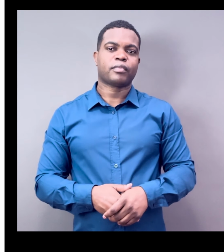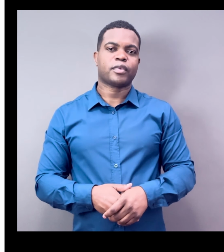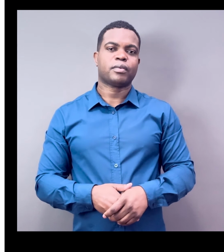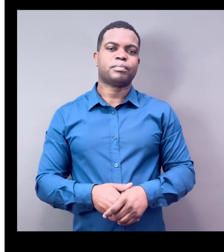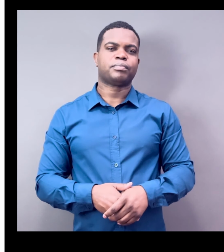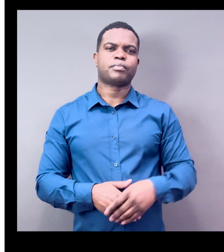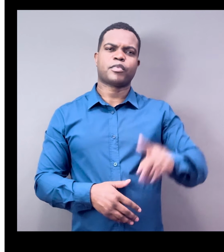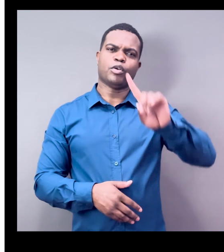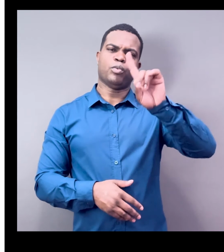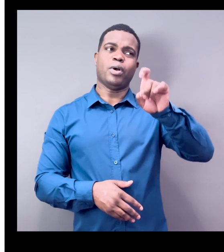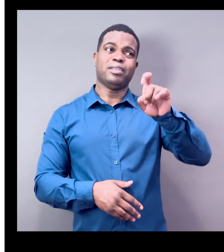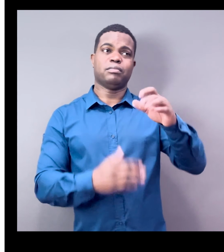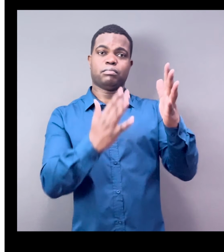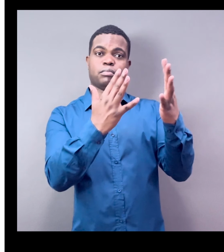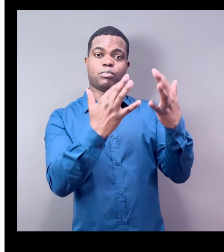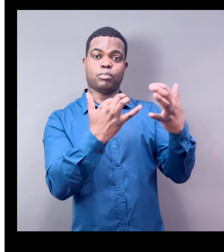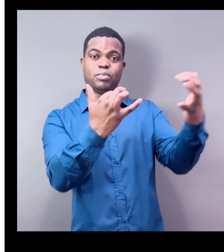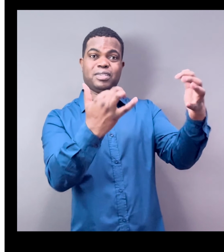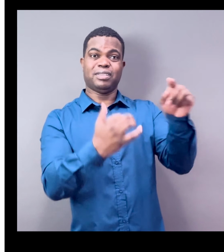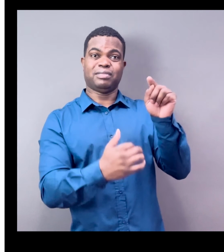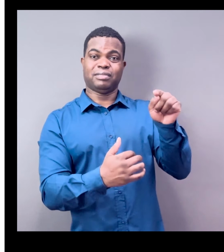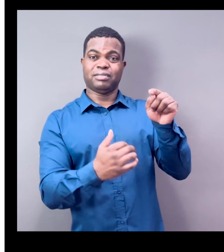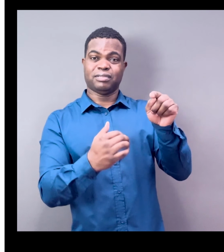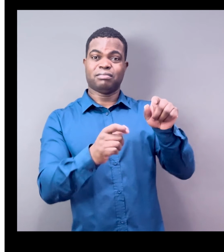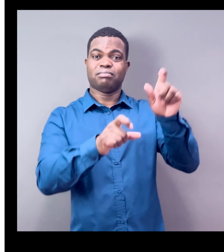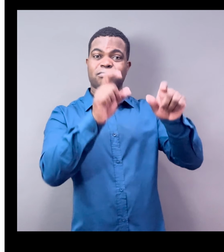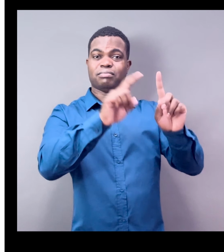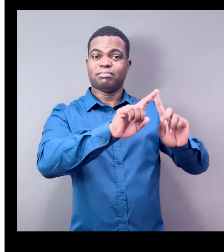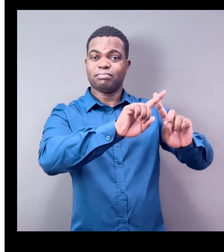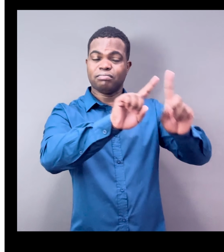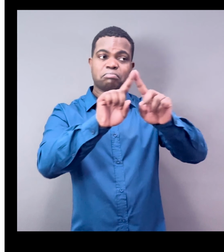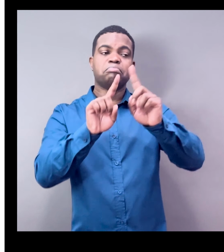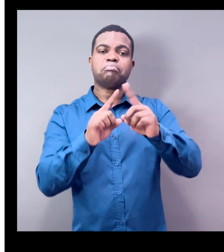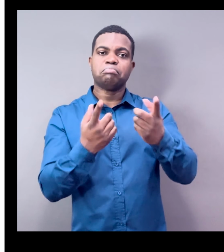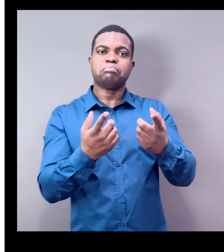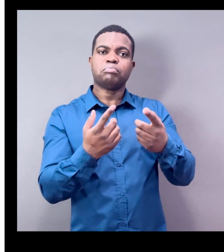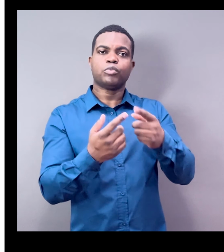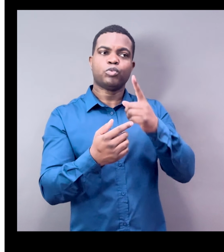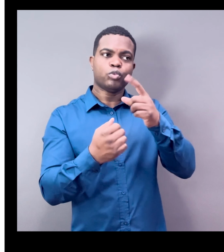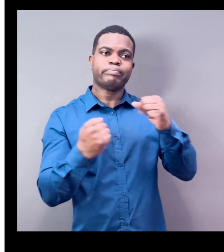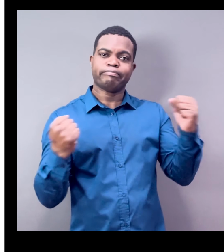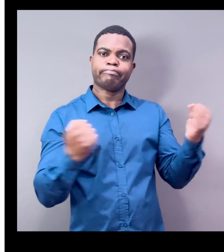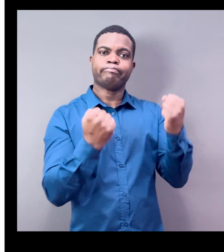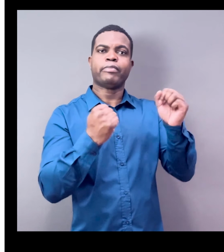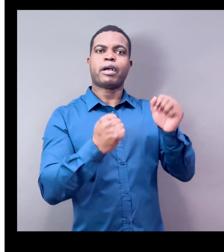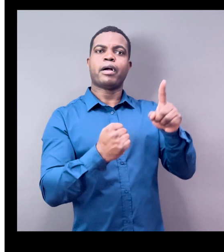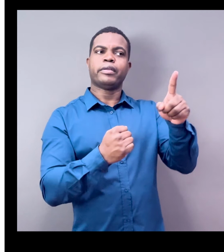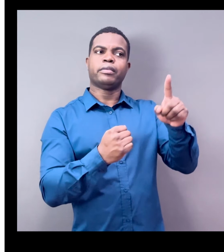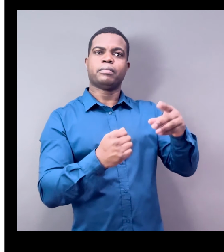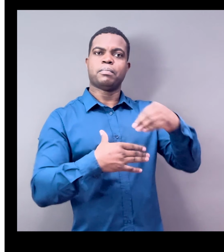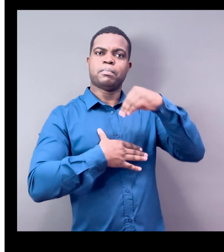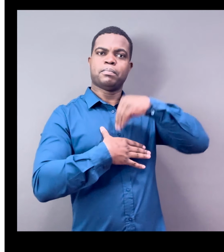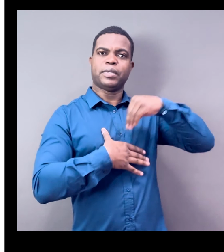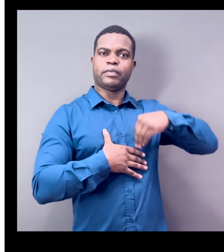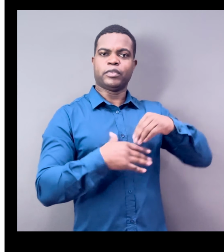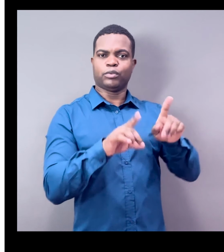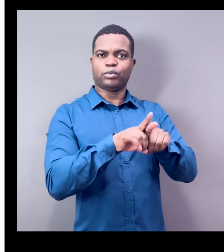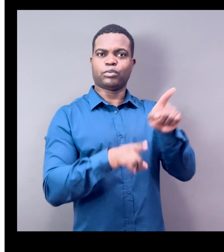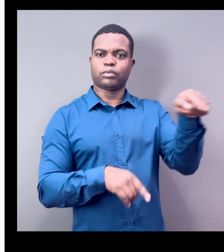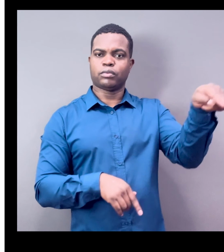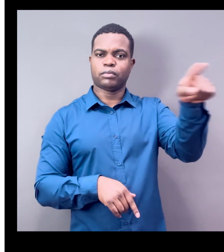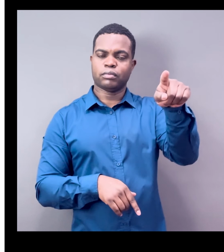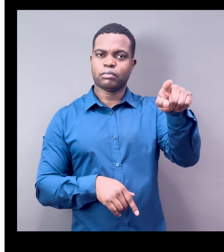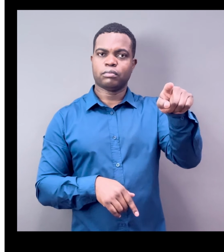primary stakeholders because these target audiences, they are the people that will also benefit